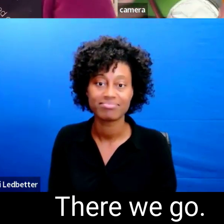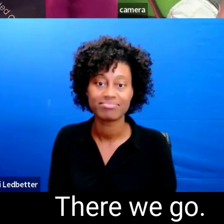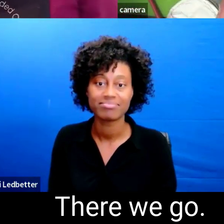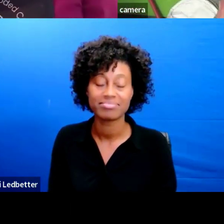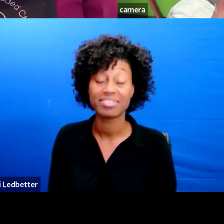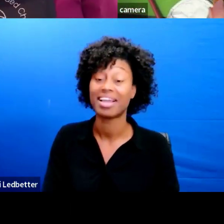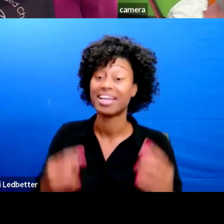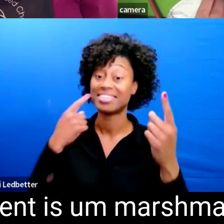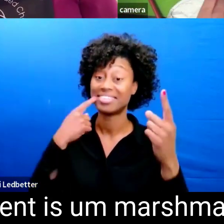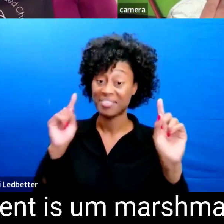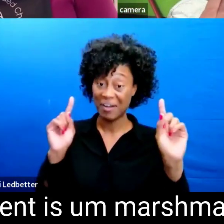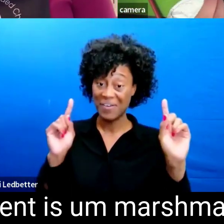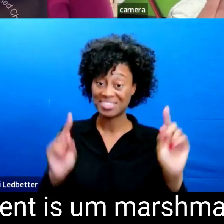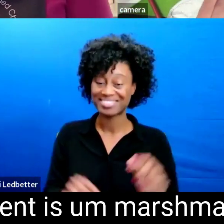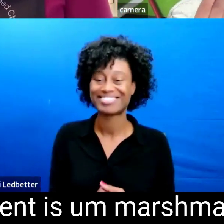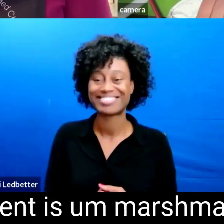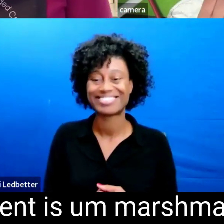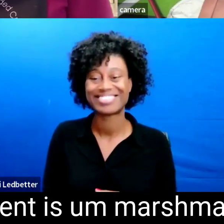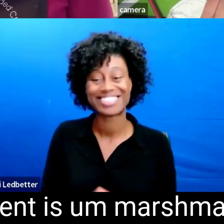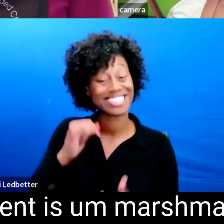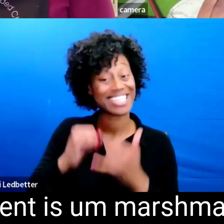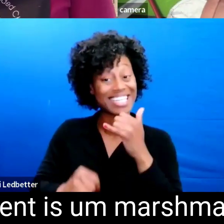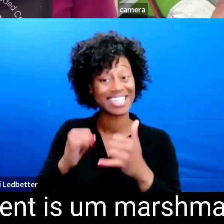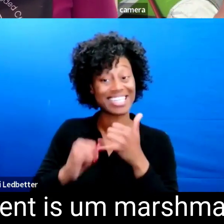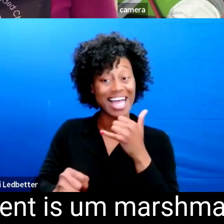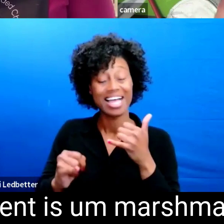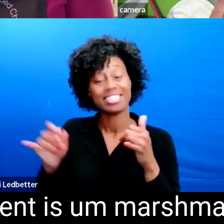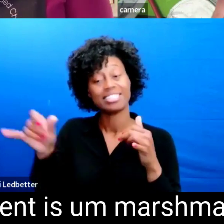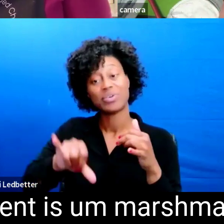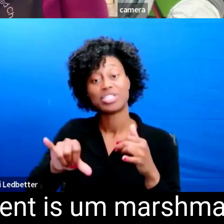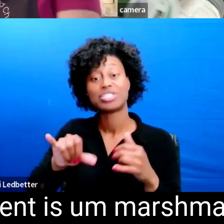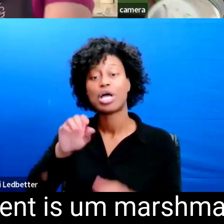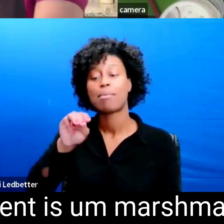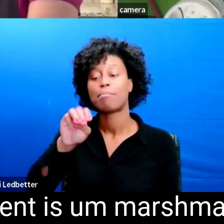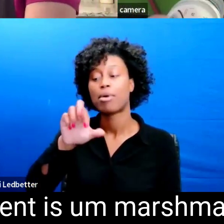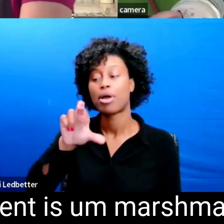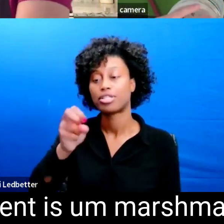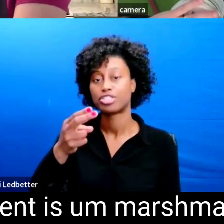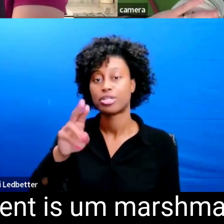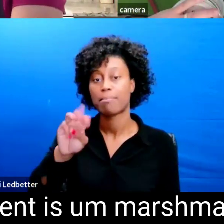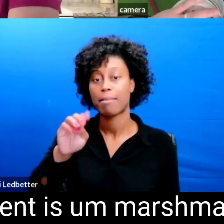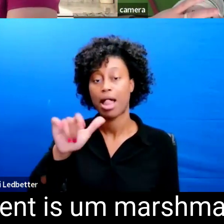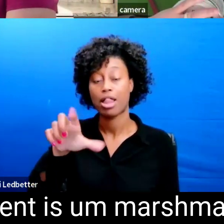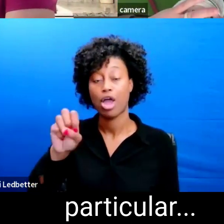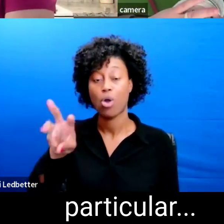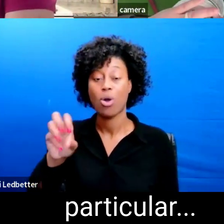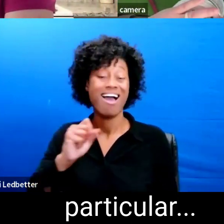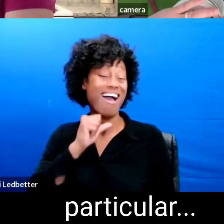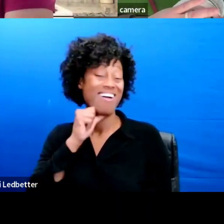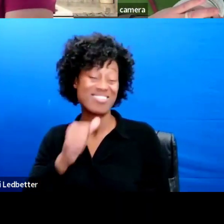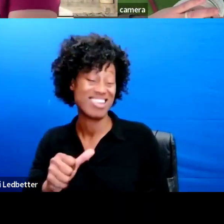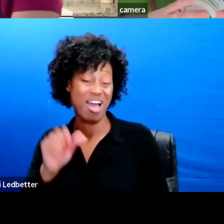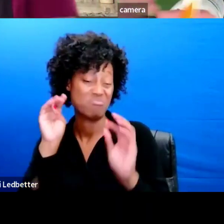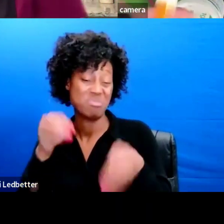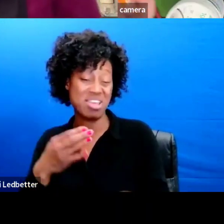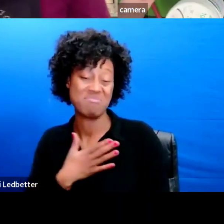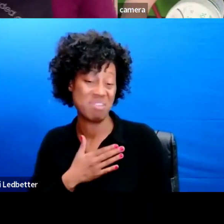There we go. The last ingredient is marshmallows, and I am not putting marshmallows in my